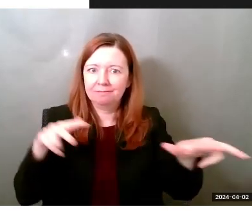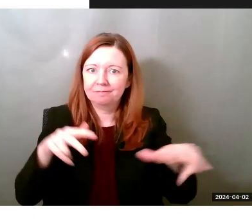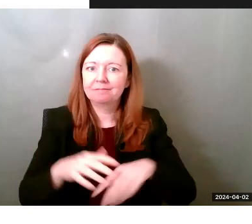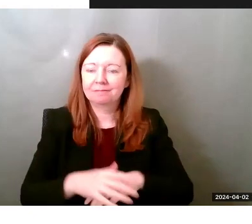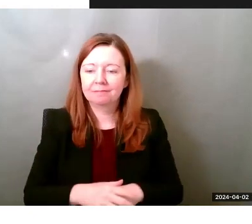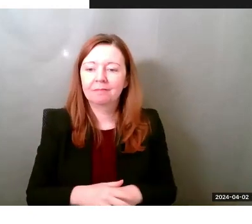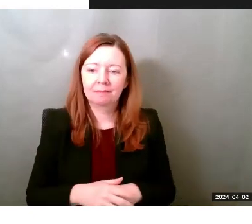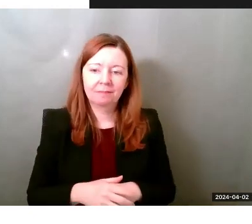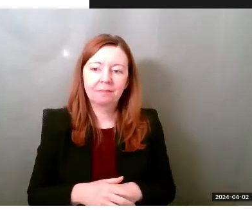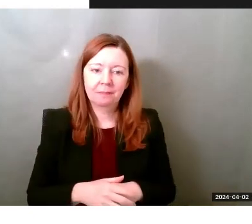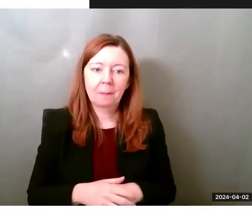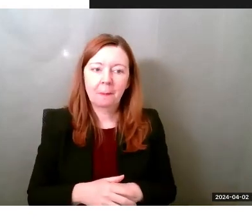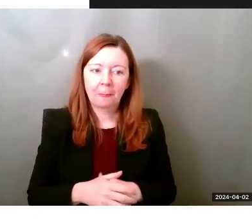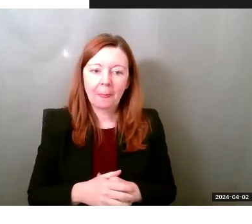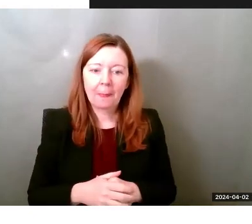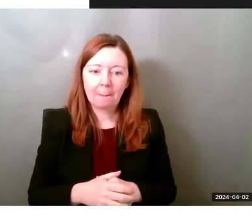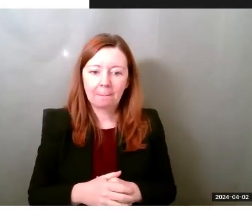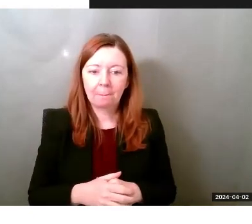Absolutely. Next slide.